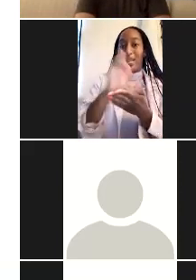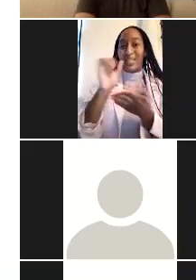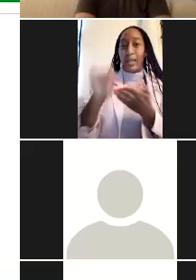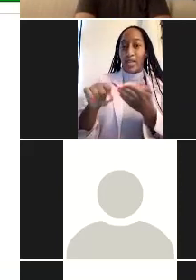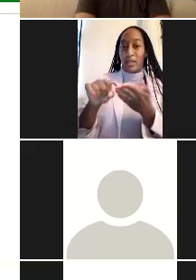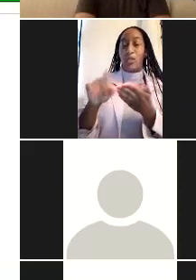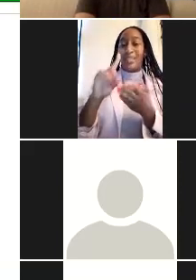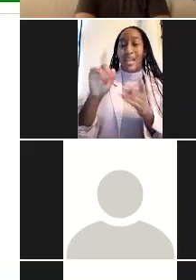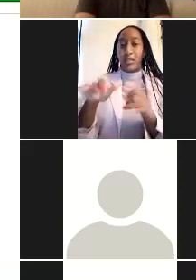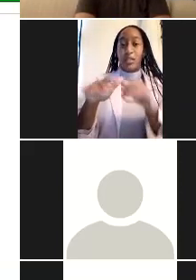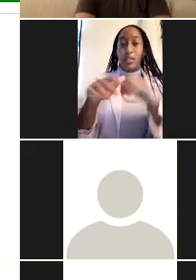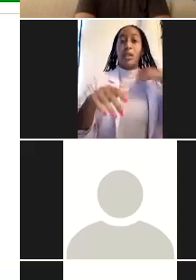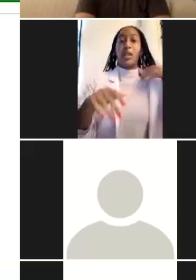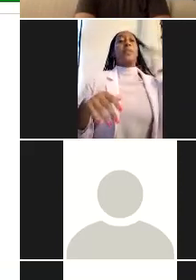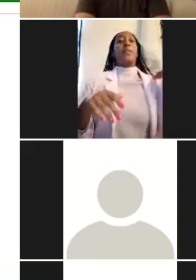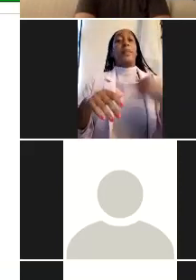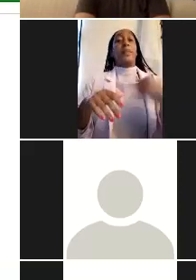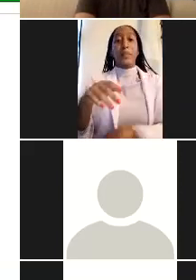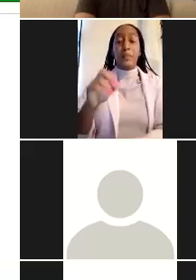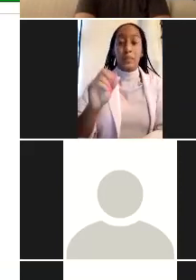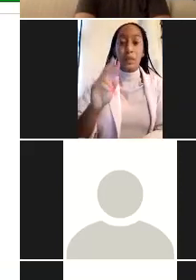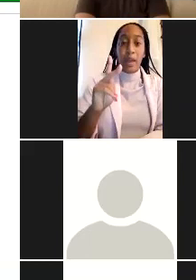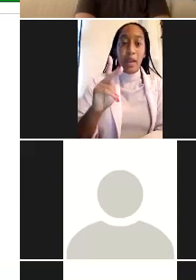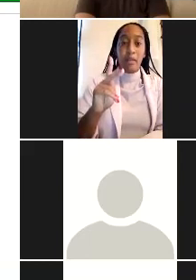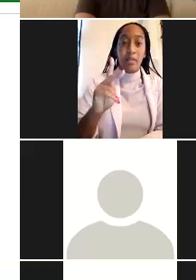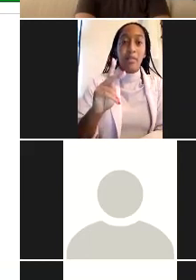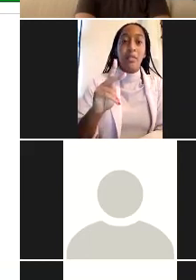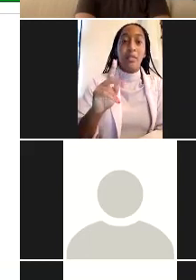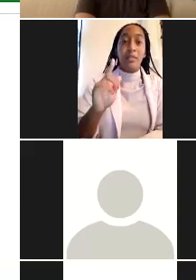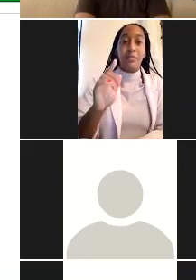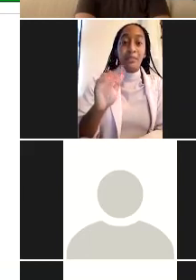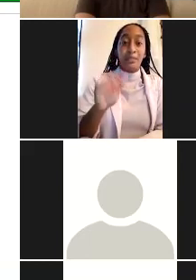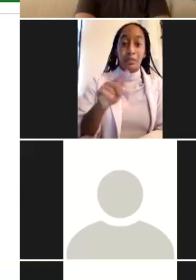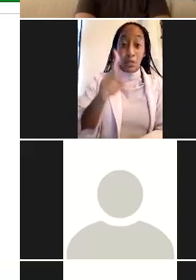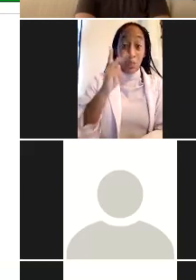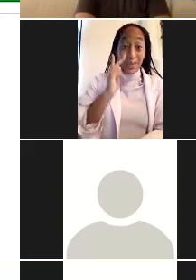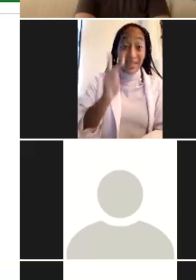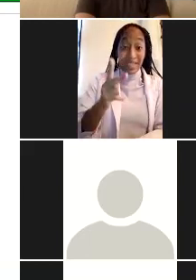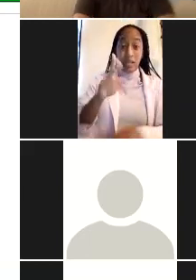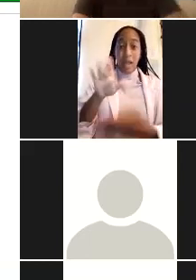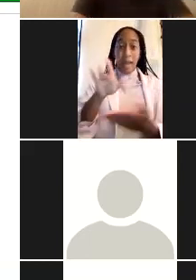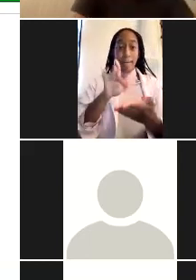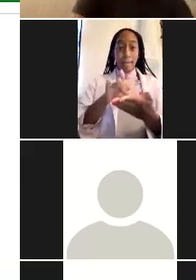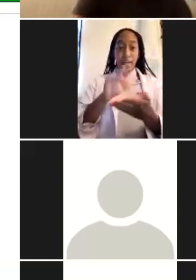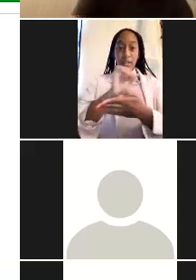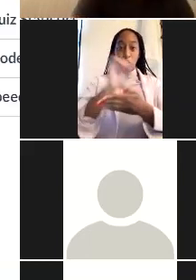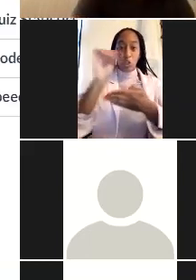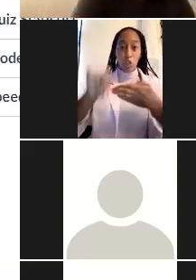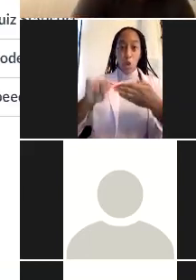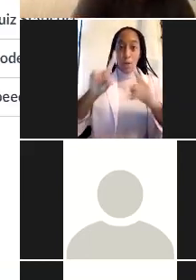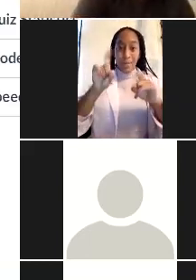All right. So the other item there is the actual midterm exam. So if you click on